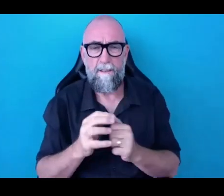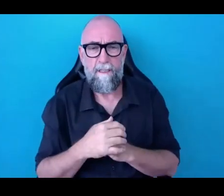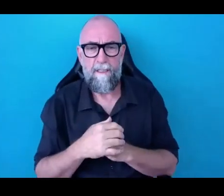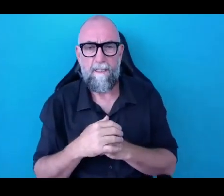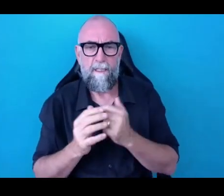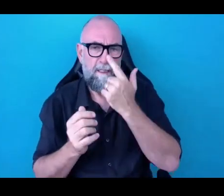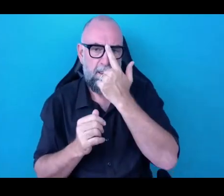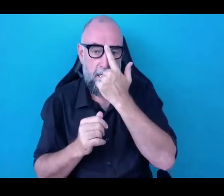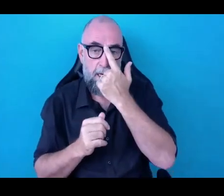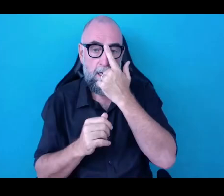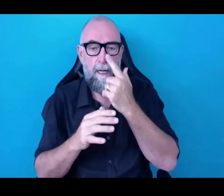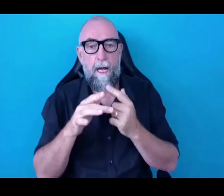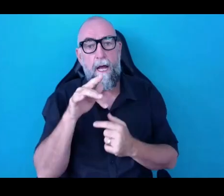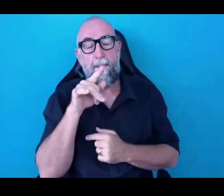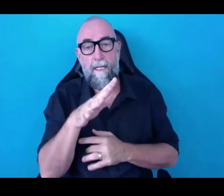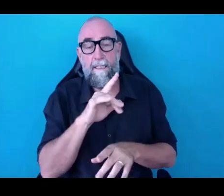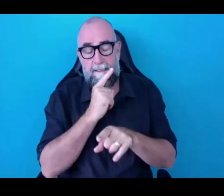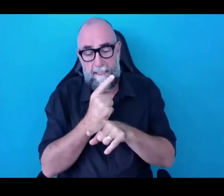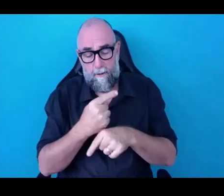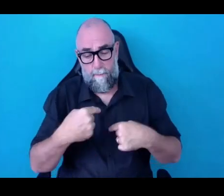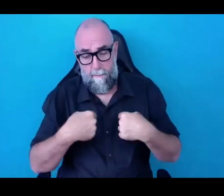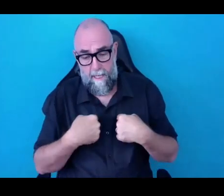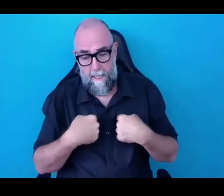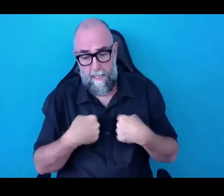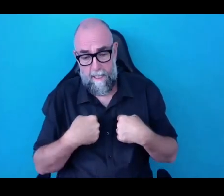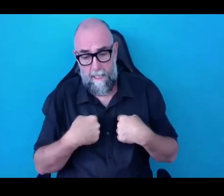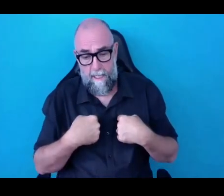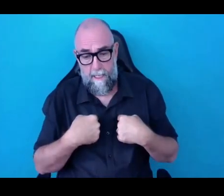is a problem in Australia with racism within